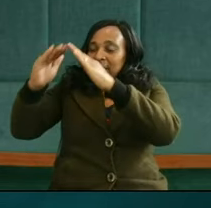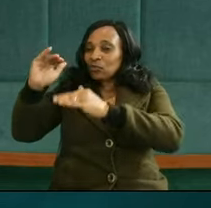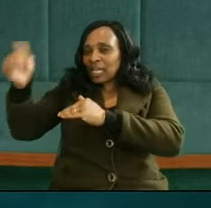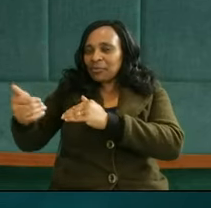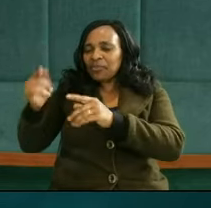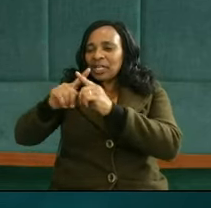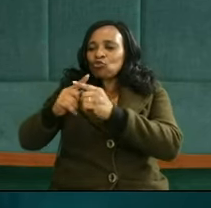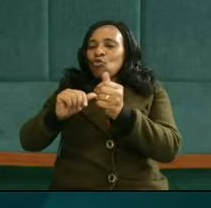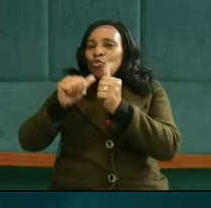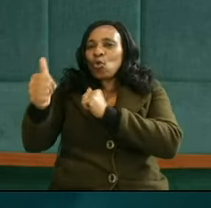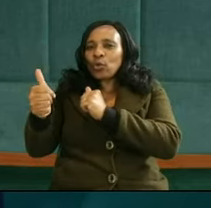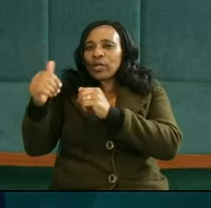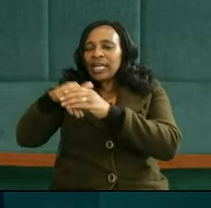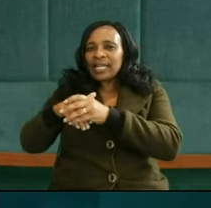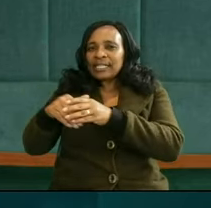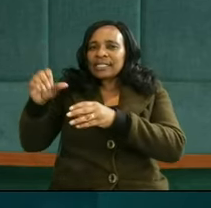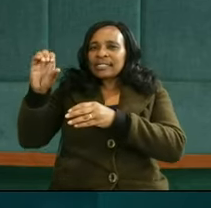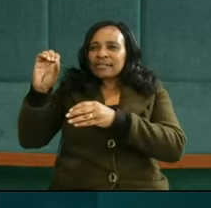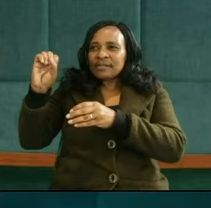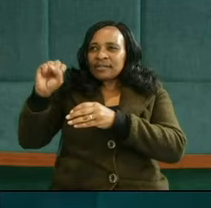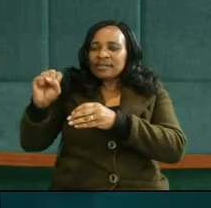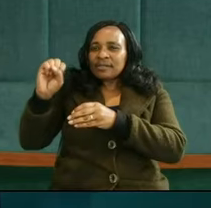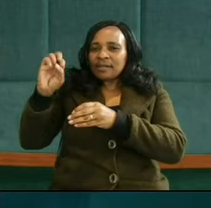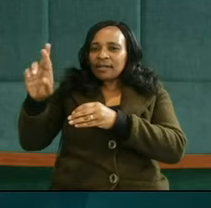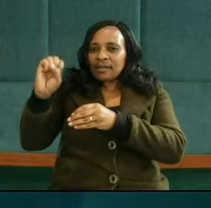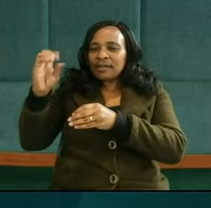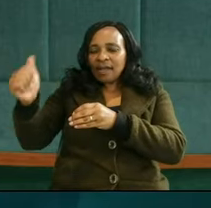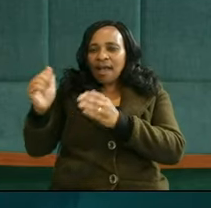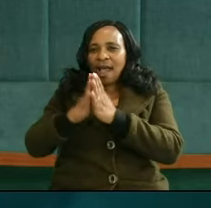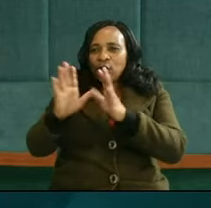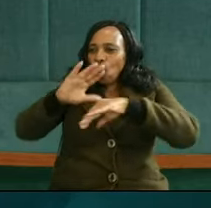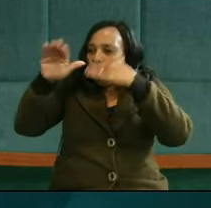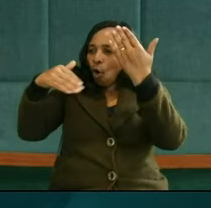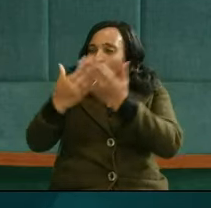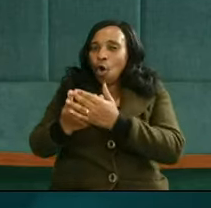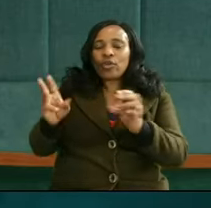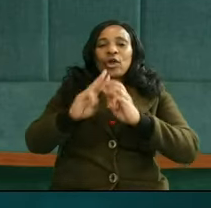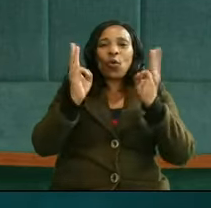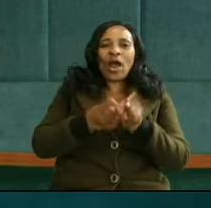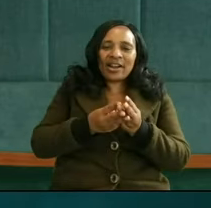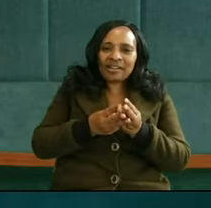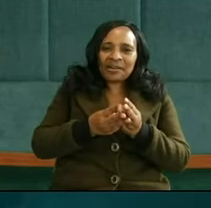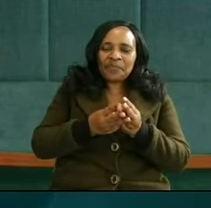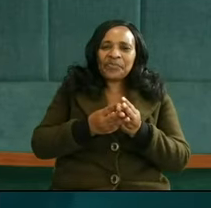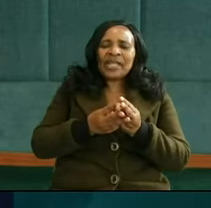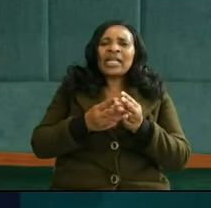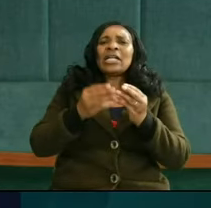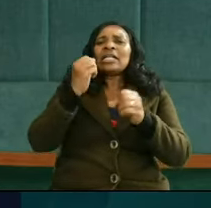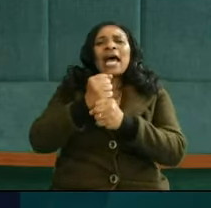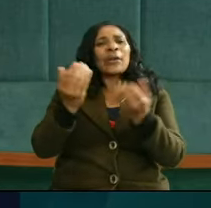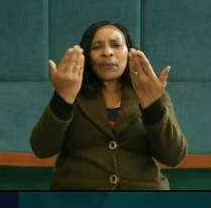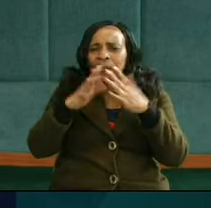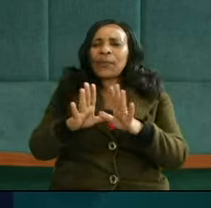Judea, and then you go to Samaria, and then you go to the rest of the world. The gospel had done so far so well